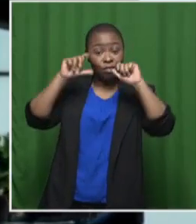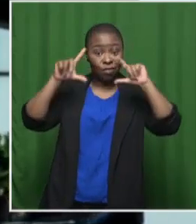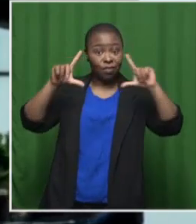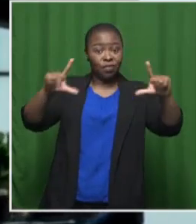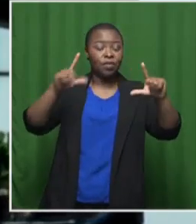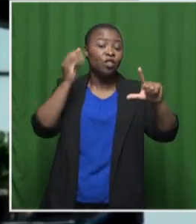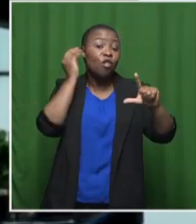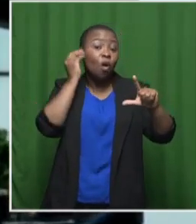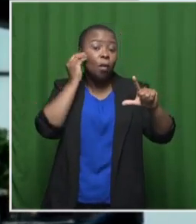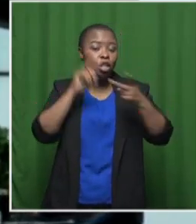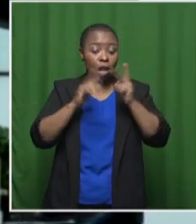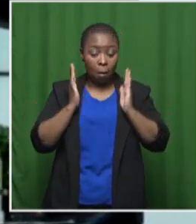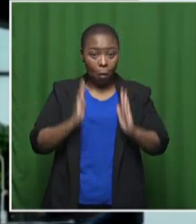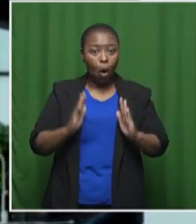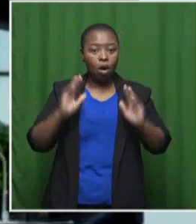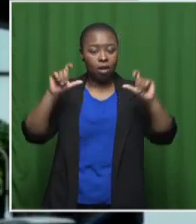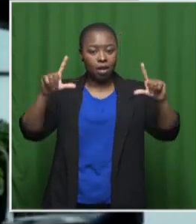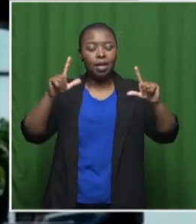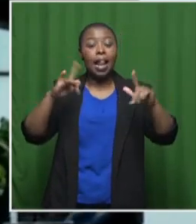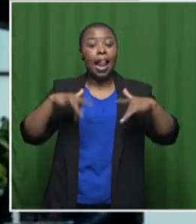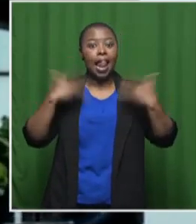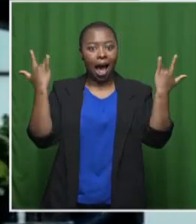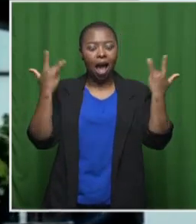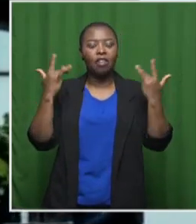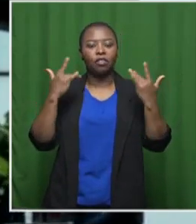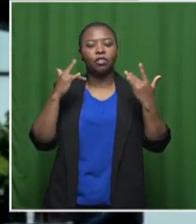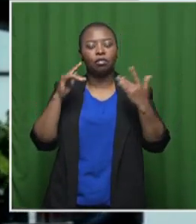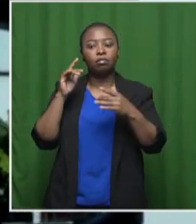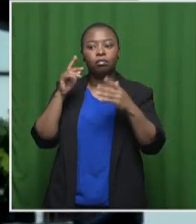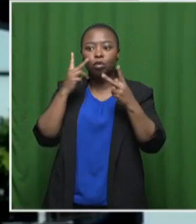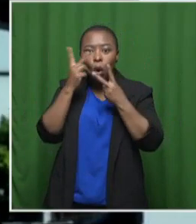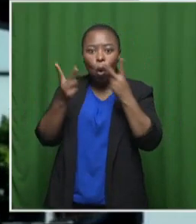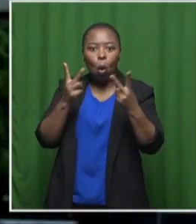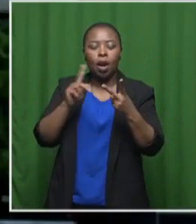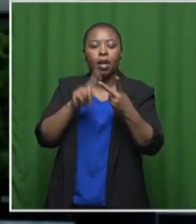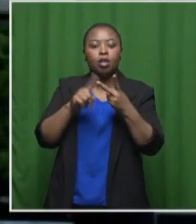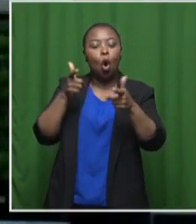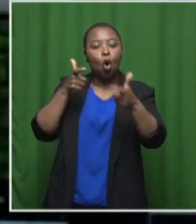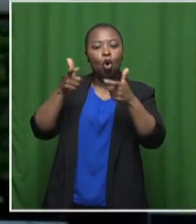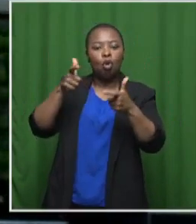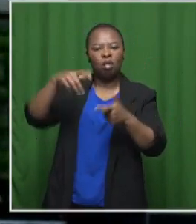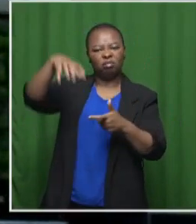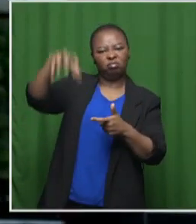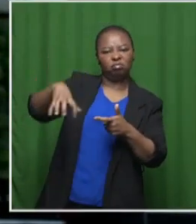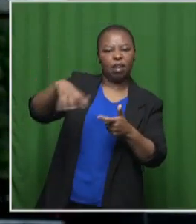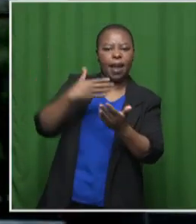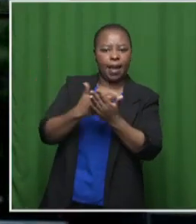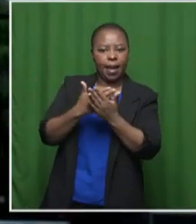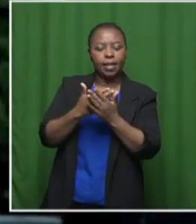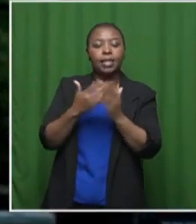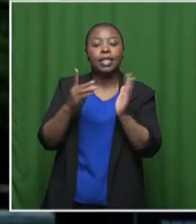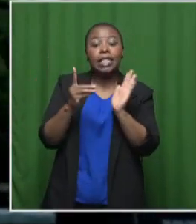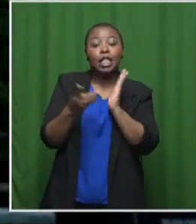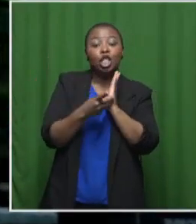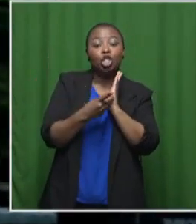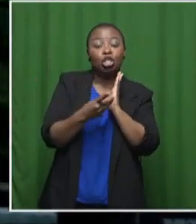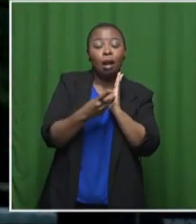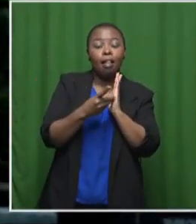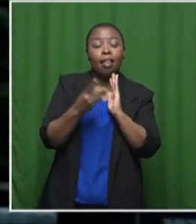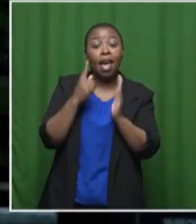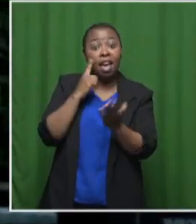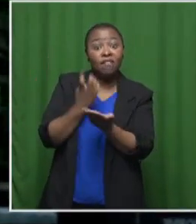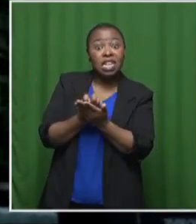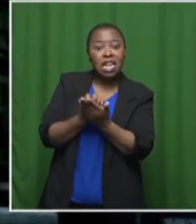dash and body cams can be live streamed or recorded for the central control hub. Digital evidence, which could prove crucial in